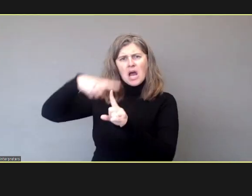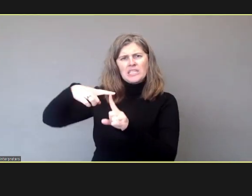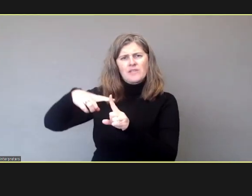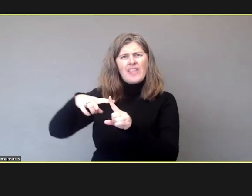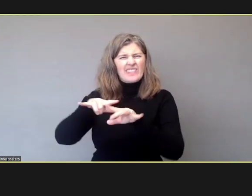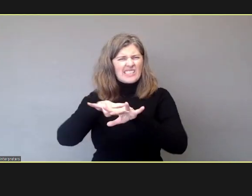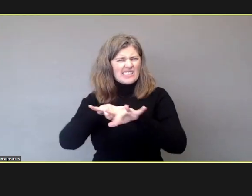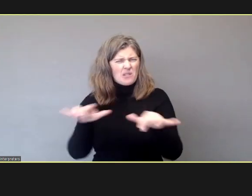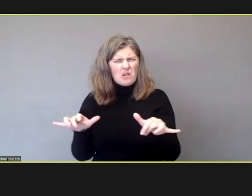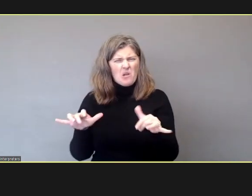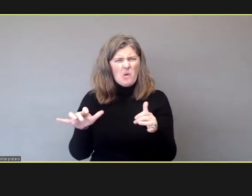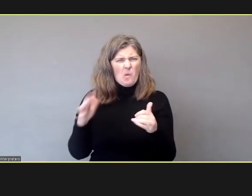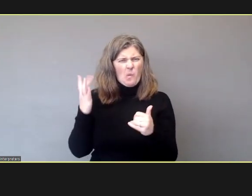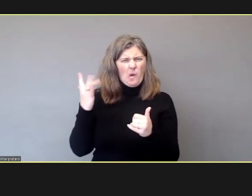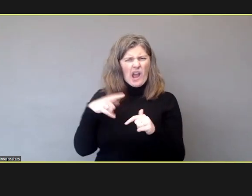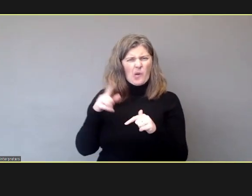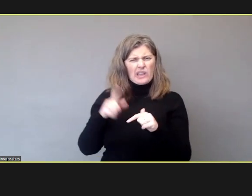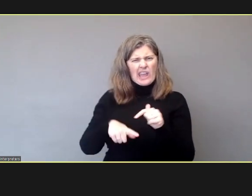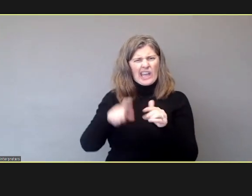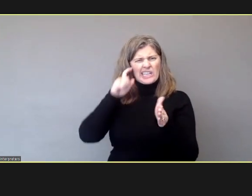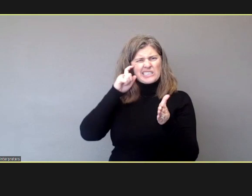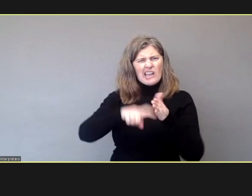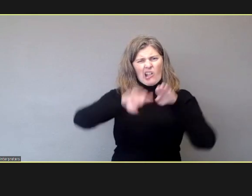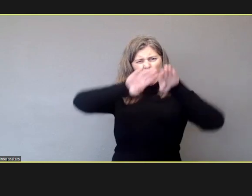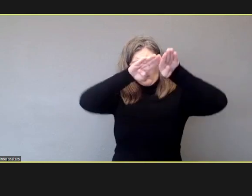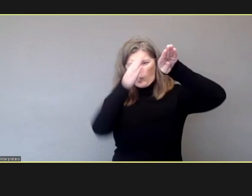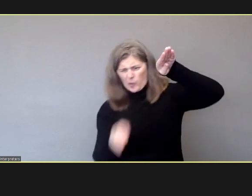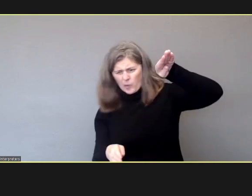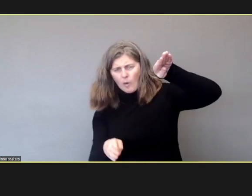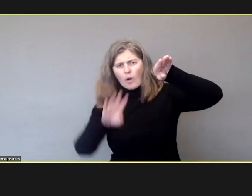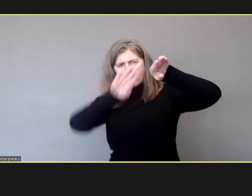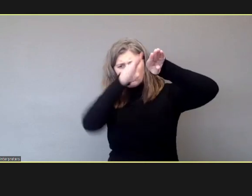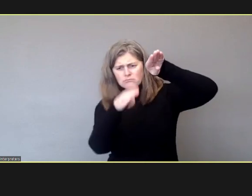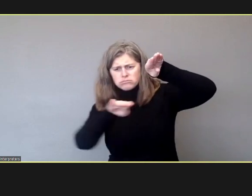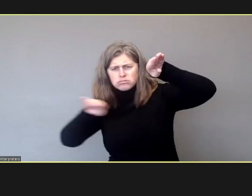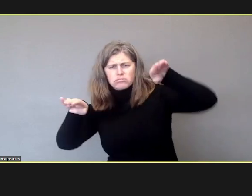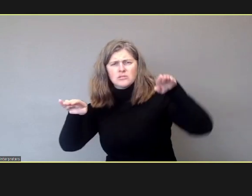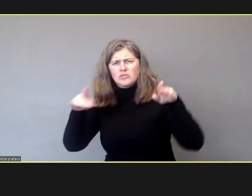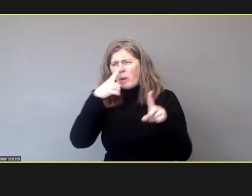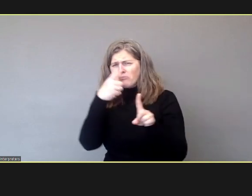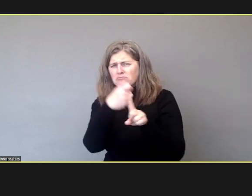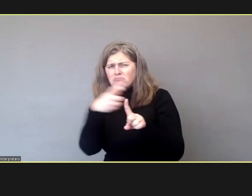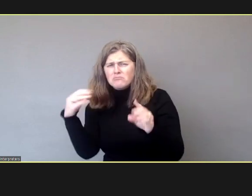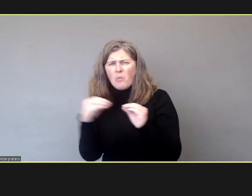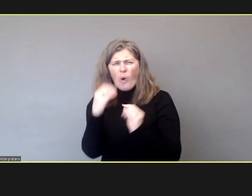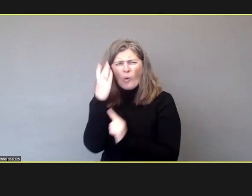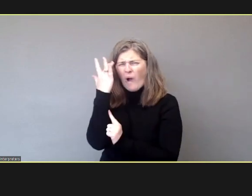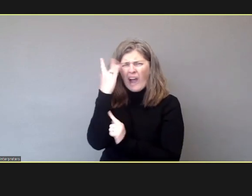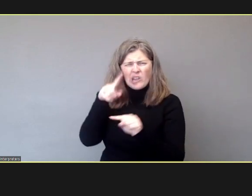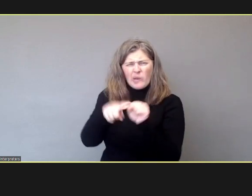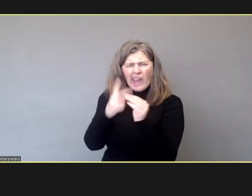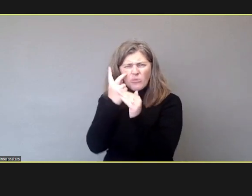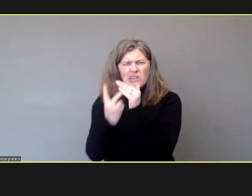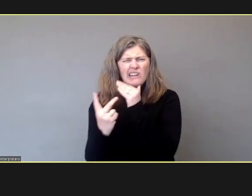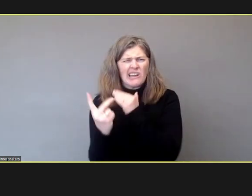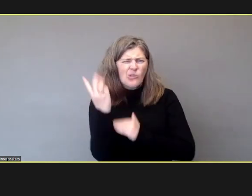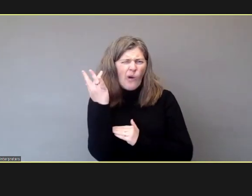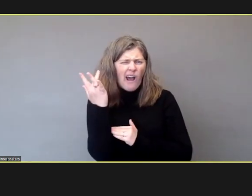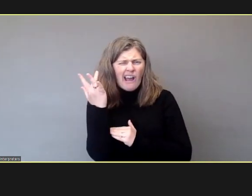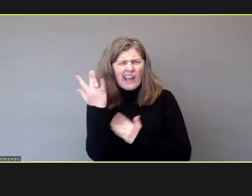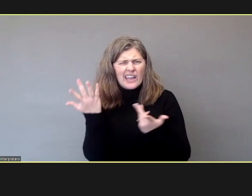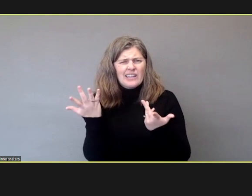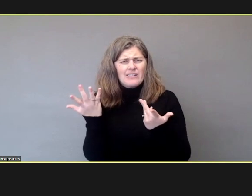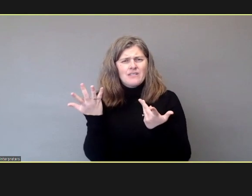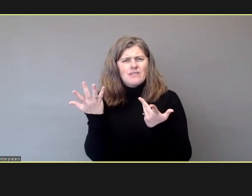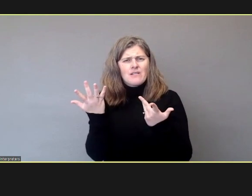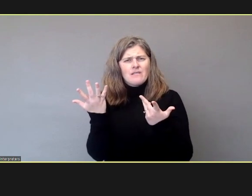exactly how far this would go down? If maybe you can elaborate a little bit why on it's harder to tell how far this